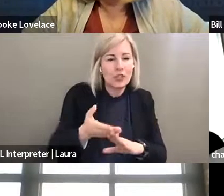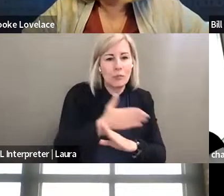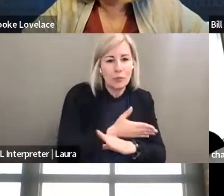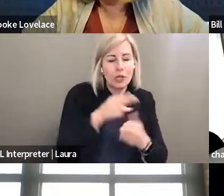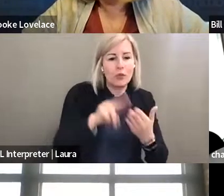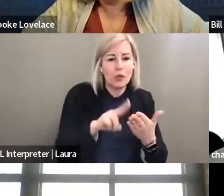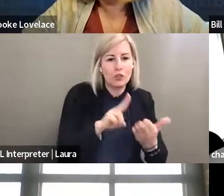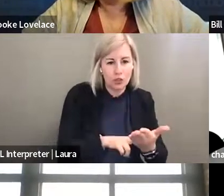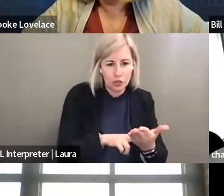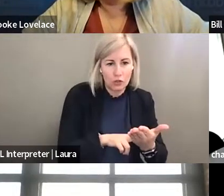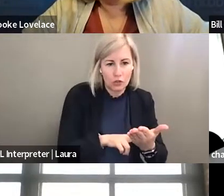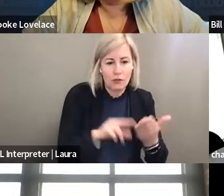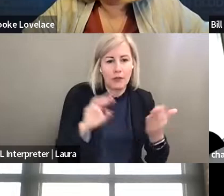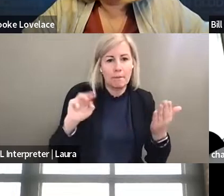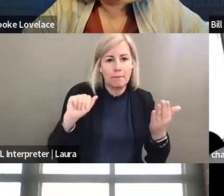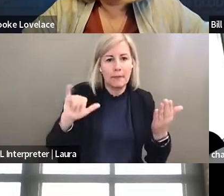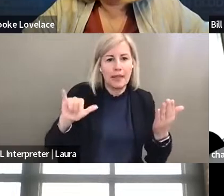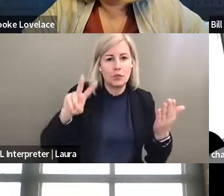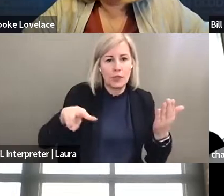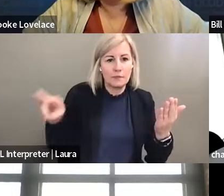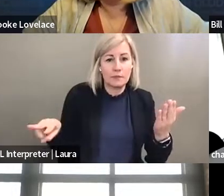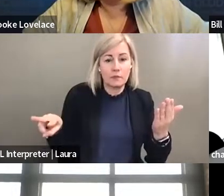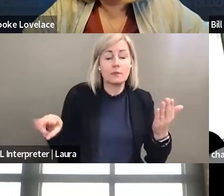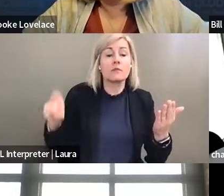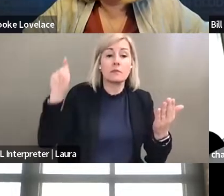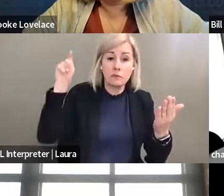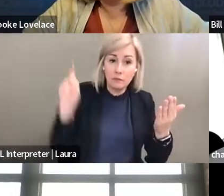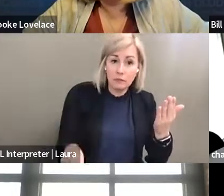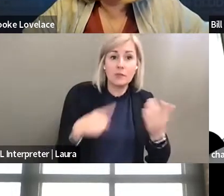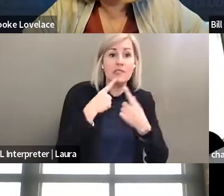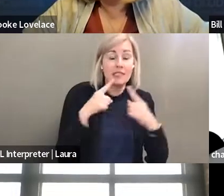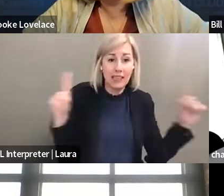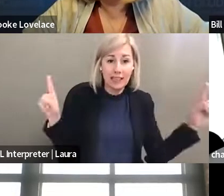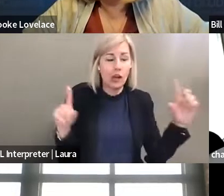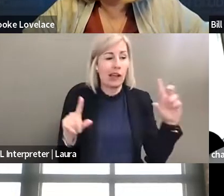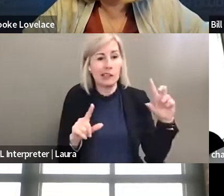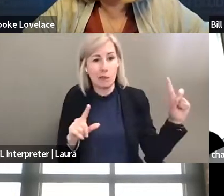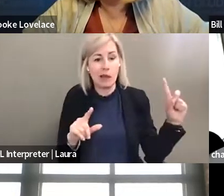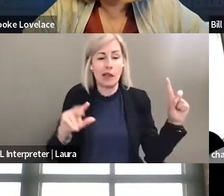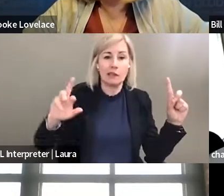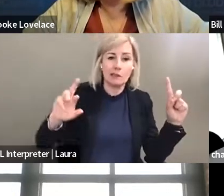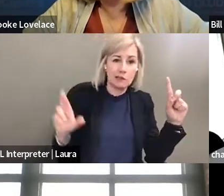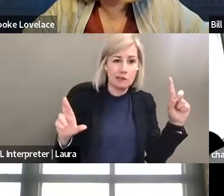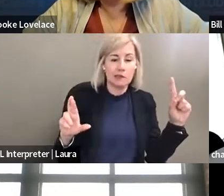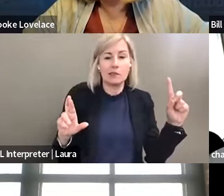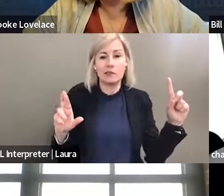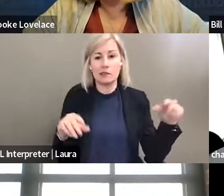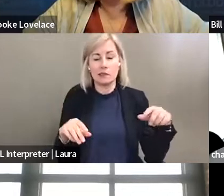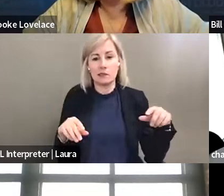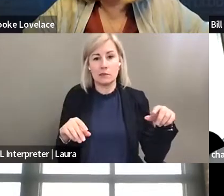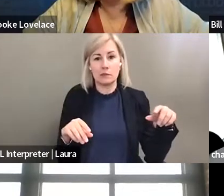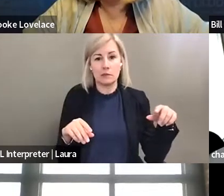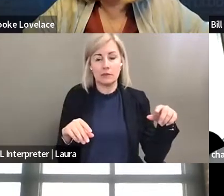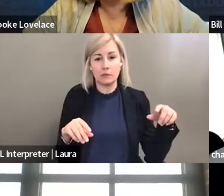in the primary is May 22nd, and you do have to declare a party. You have to say you're Republican or you're a